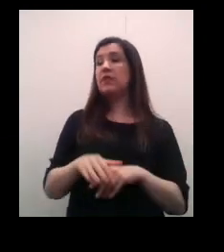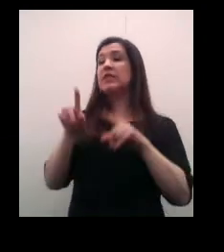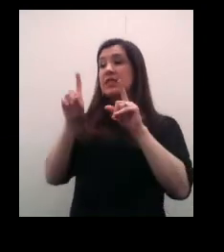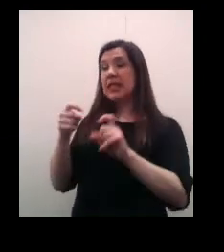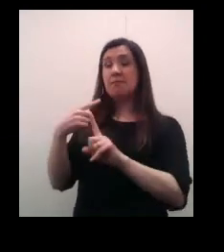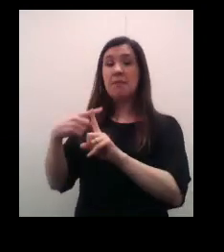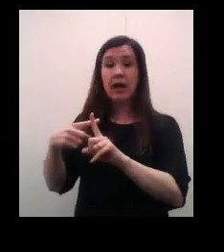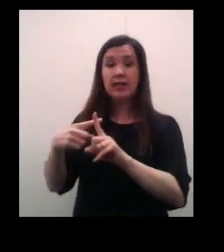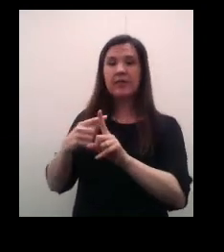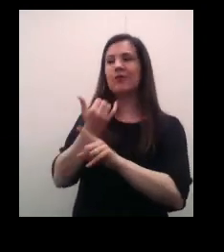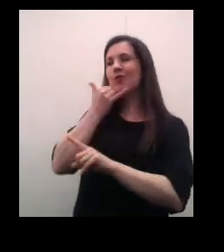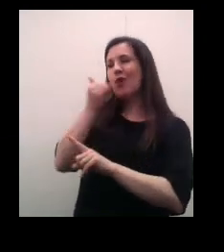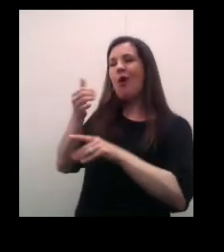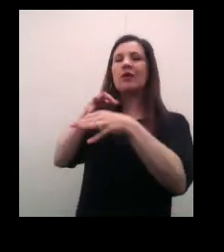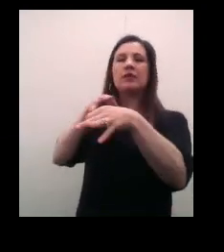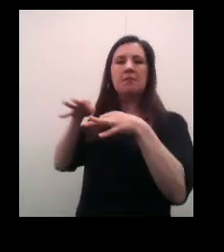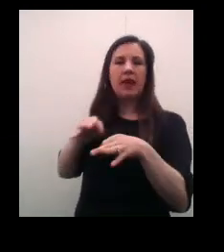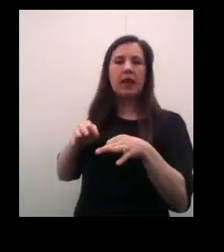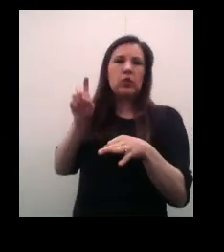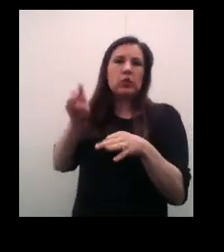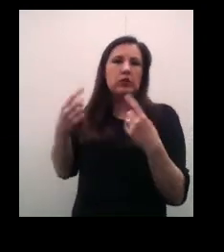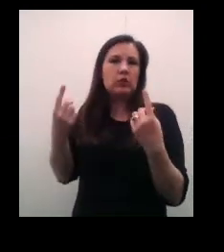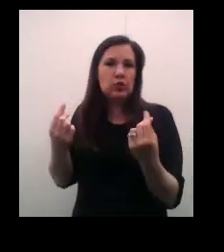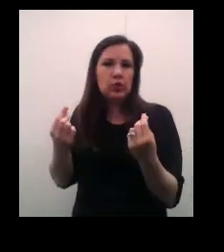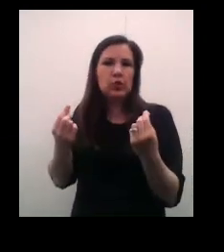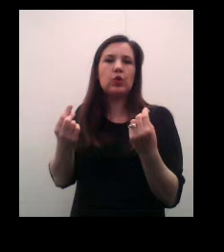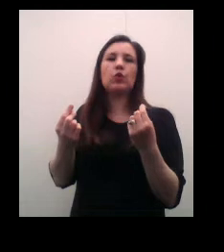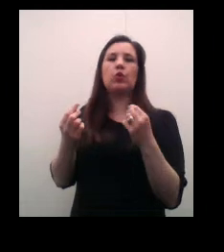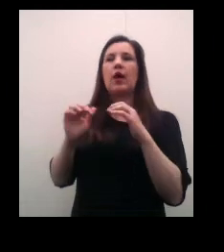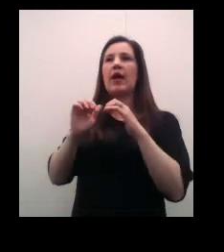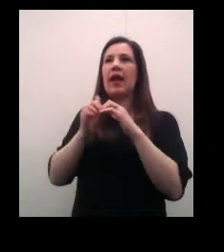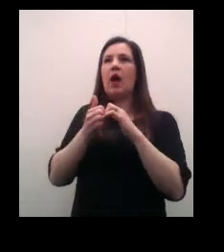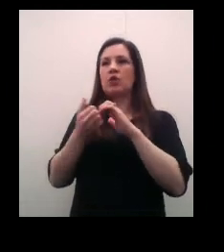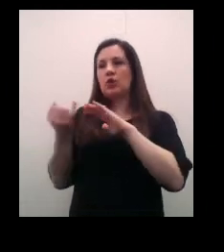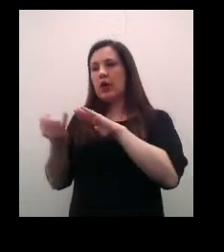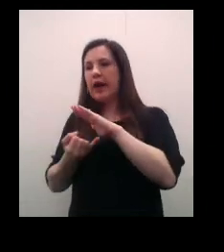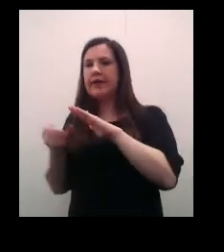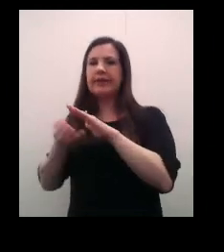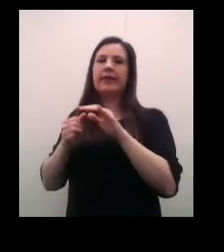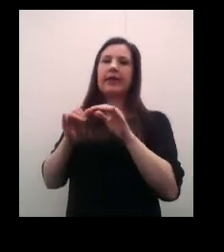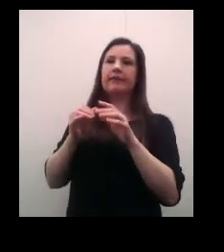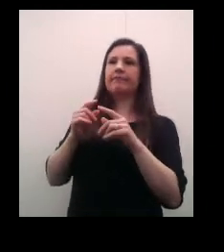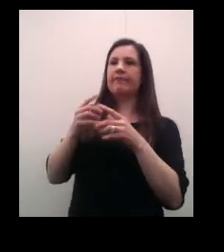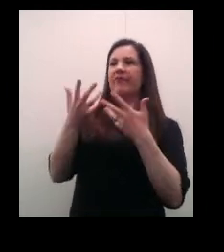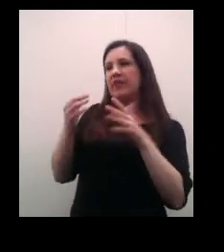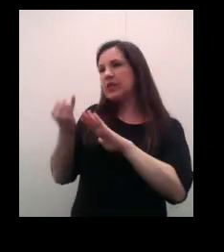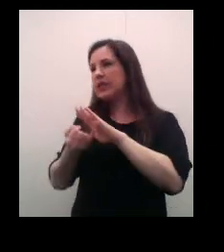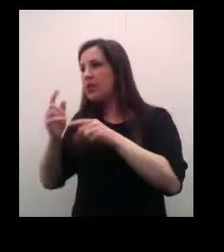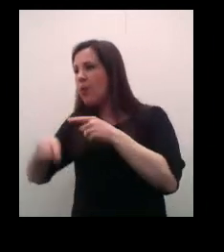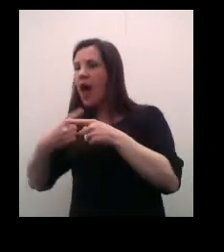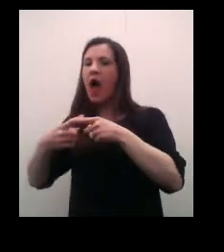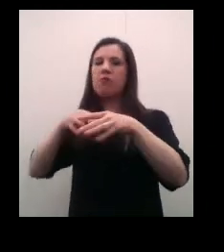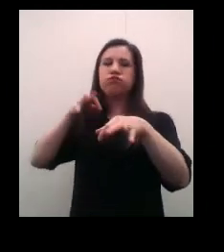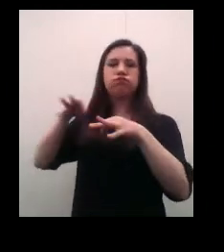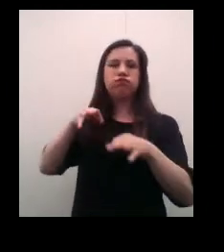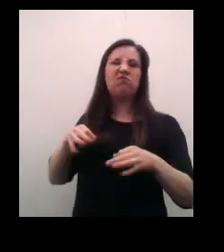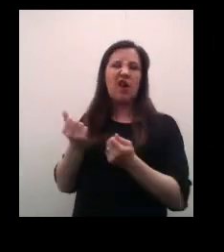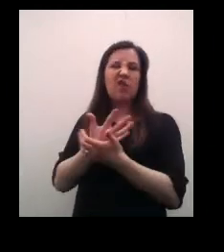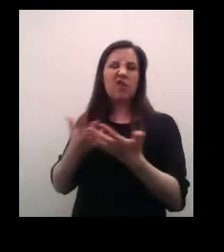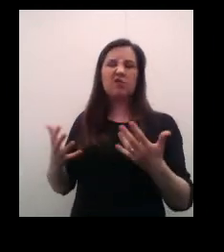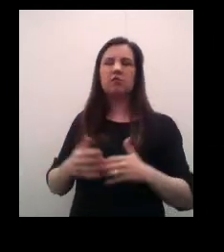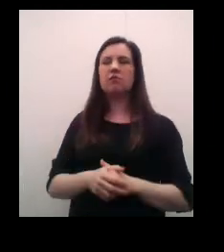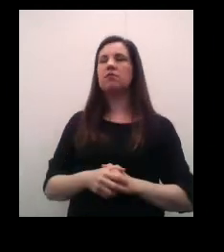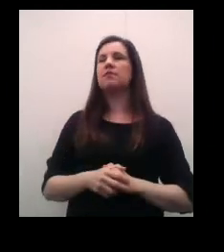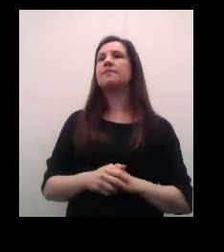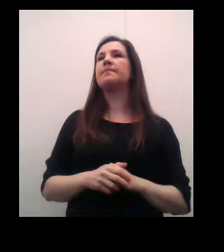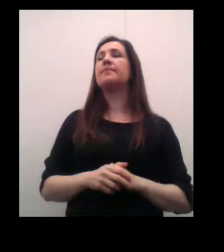positive, we'll call you and explain what you need to do to release yourself for isolation. And remember, anybody that is isolation,